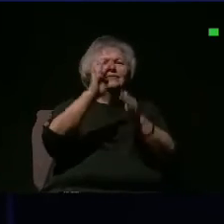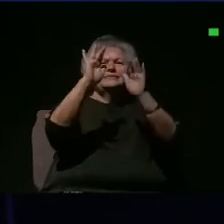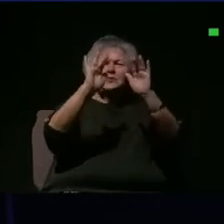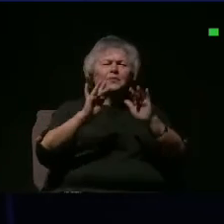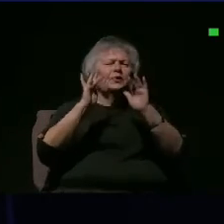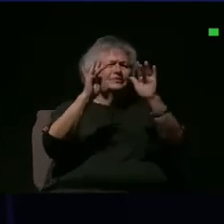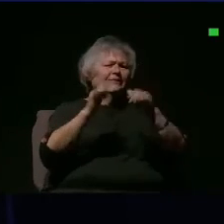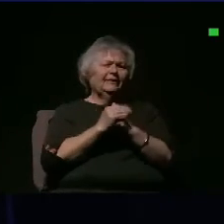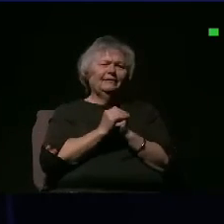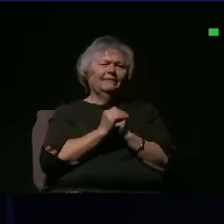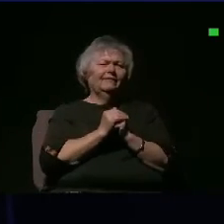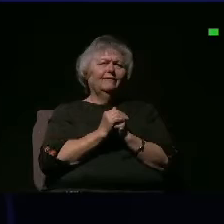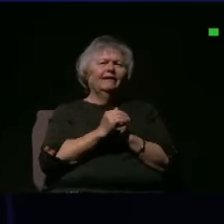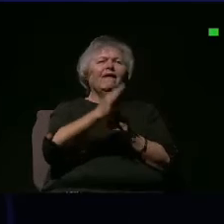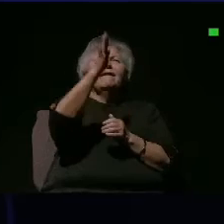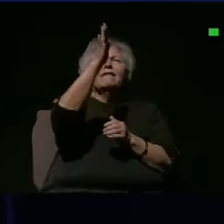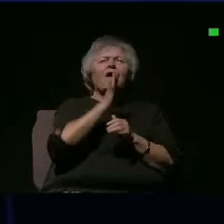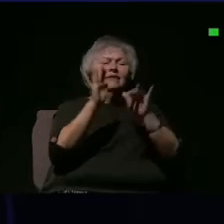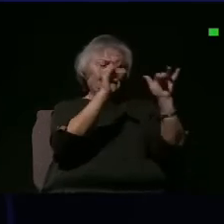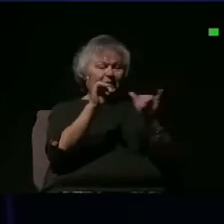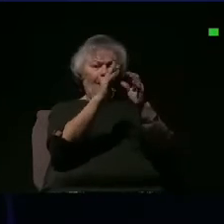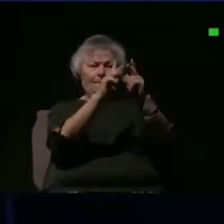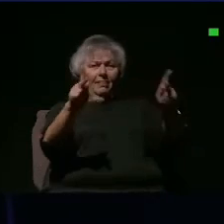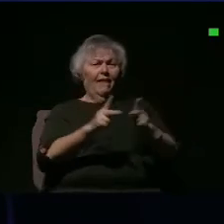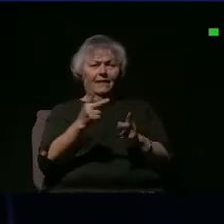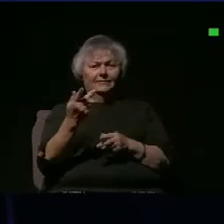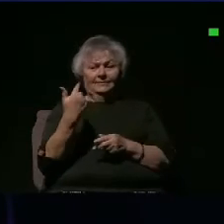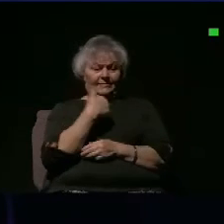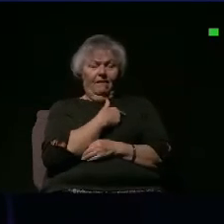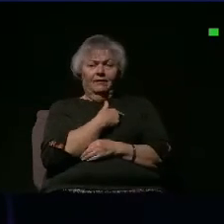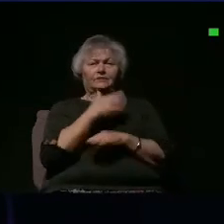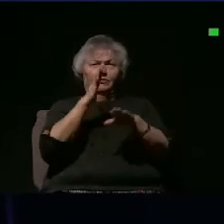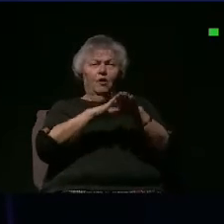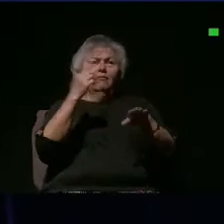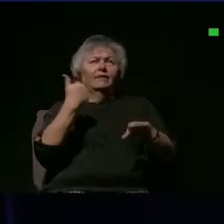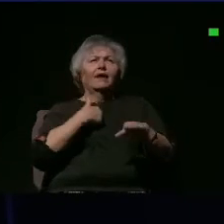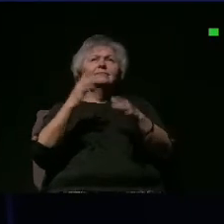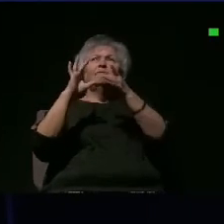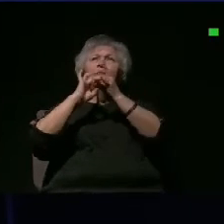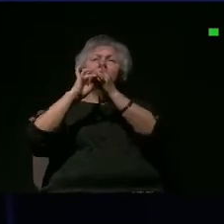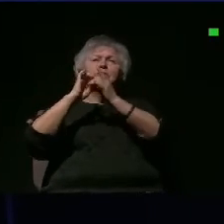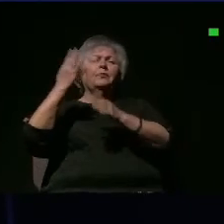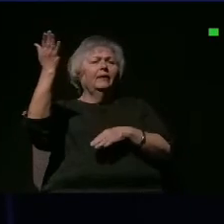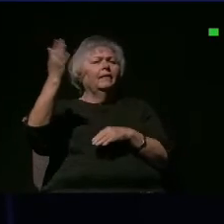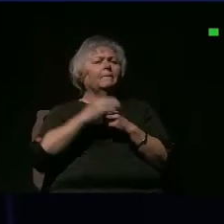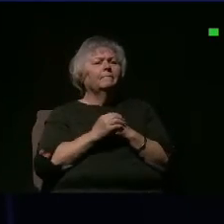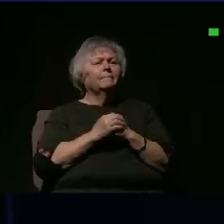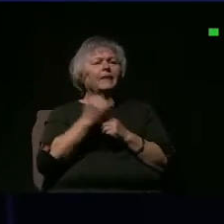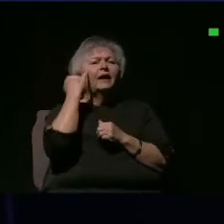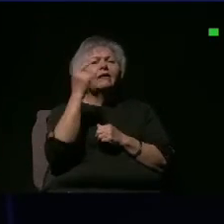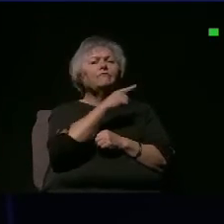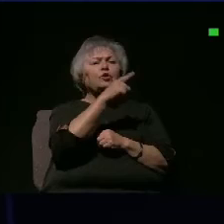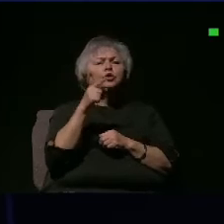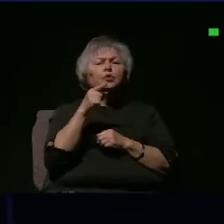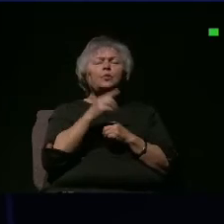the marketplace. He's where we are, calling us to have a relationship with Him. If you responded today, I think